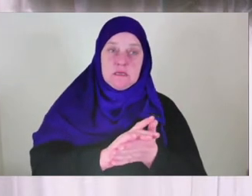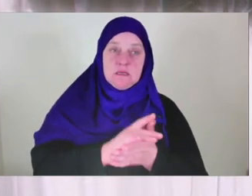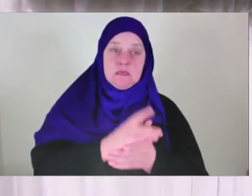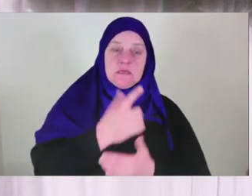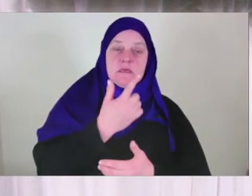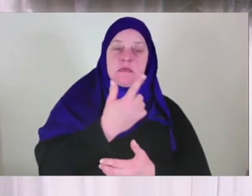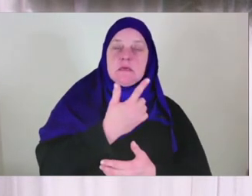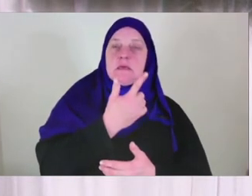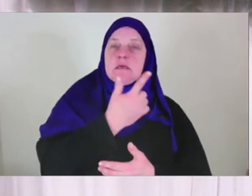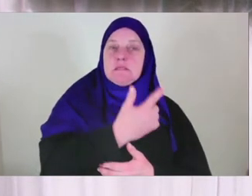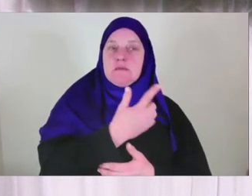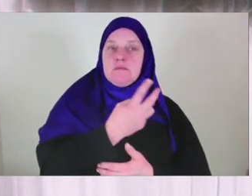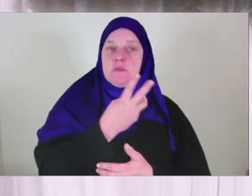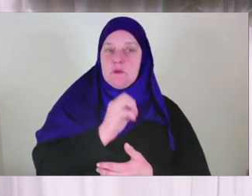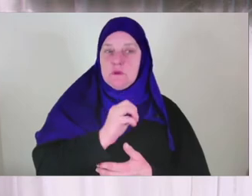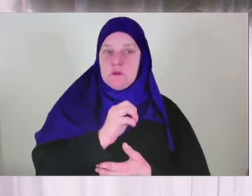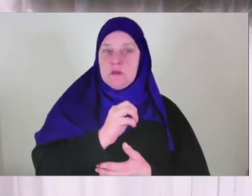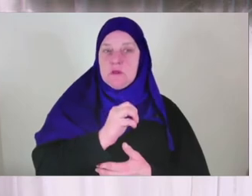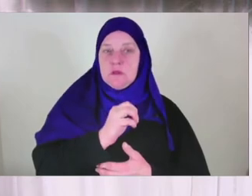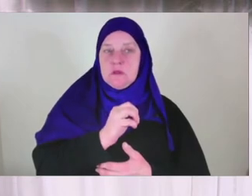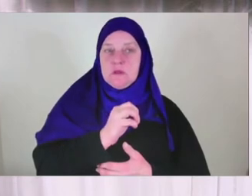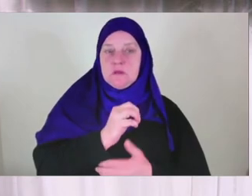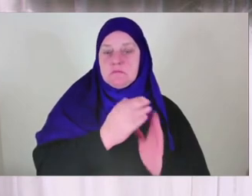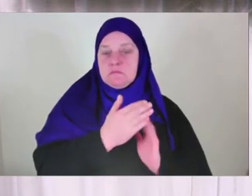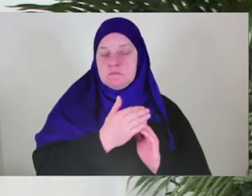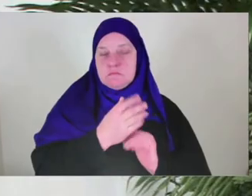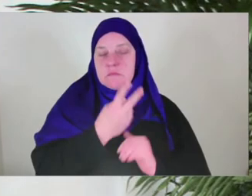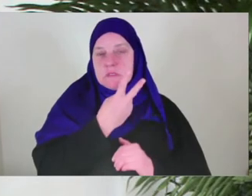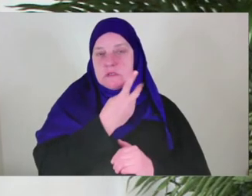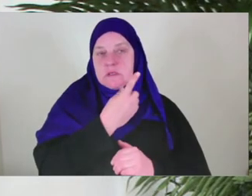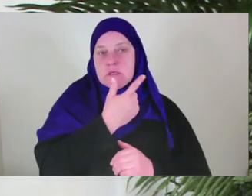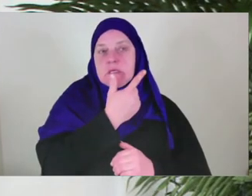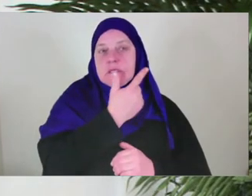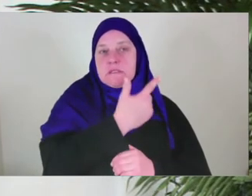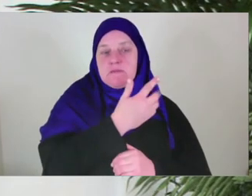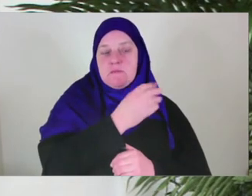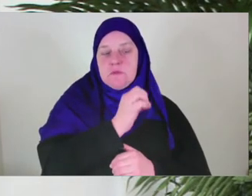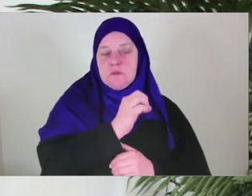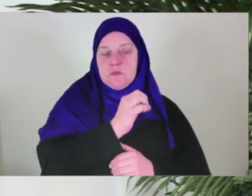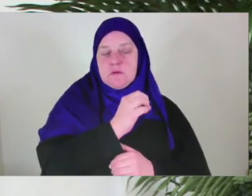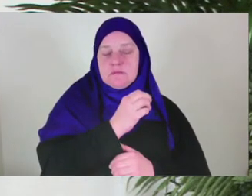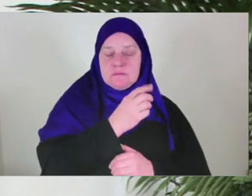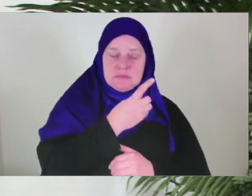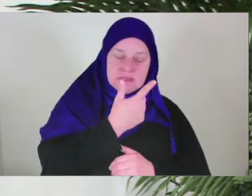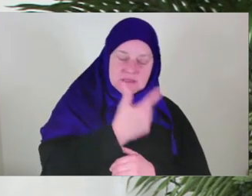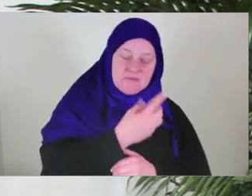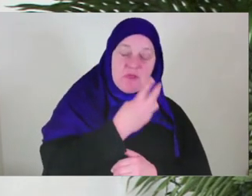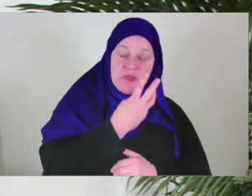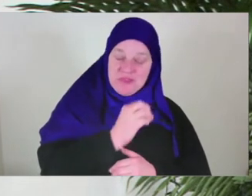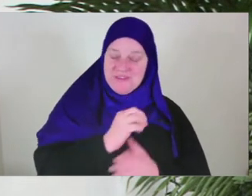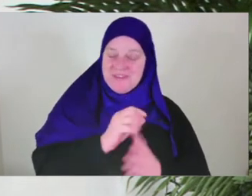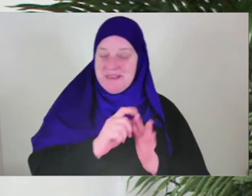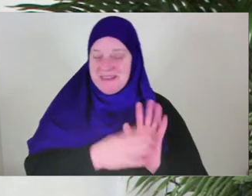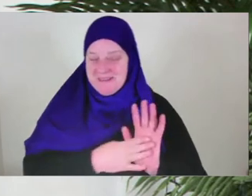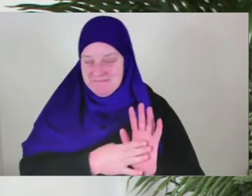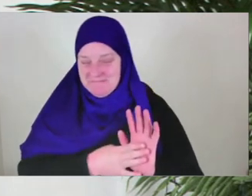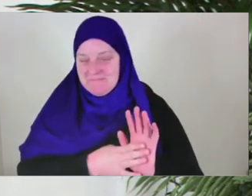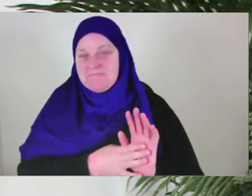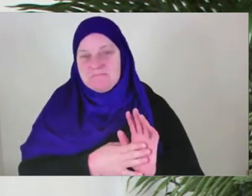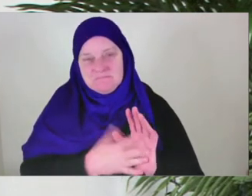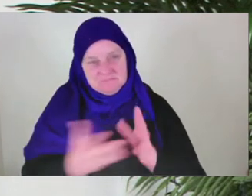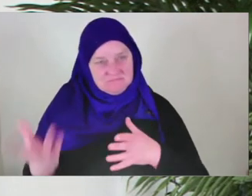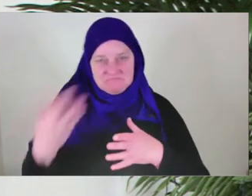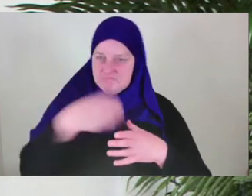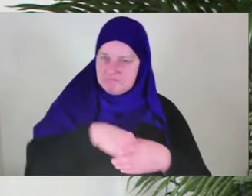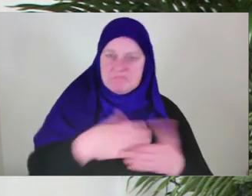of Dua Kumail. MashaAllah, that's good. So inshallah, from 7:30 p.m. on Thursdays, you can join us as well. As Sheikh Mohammed mentioned, very, very valuable.